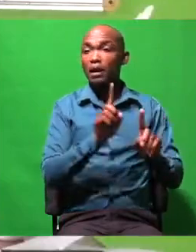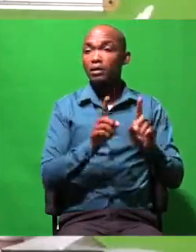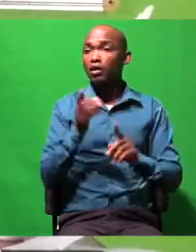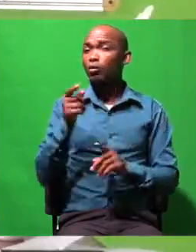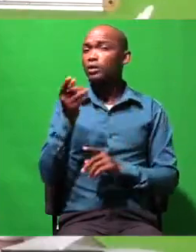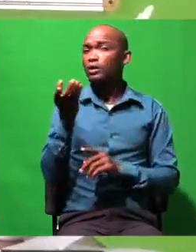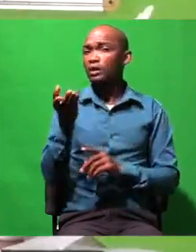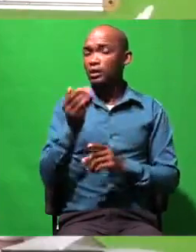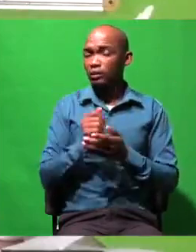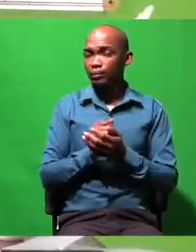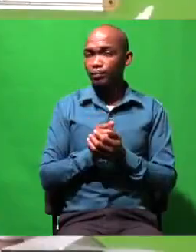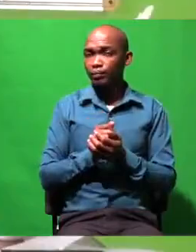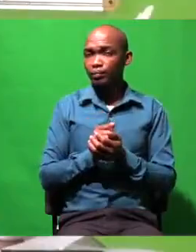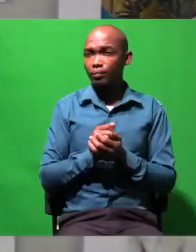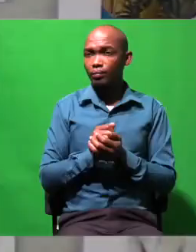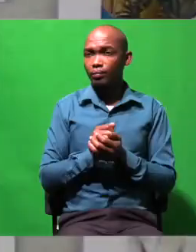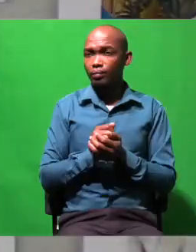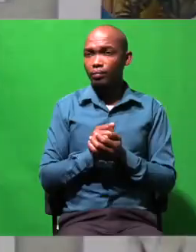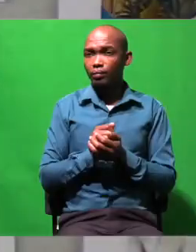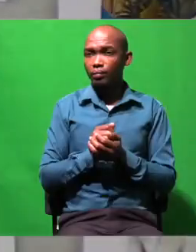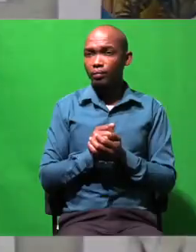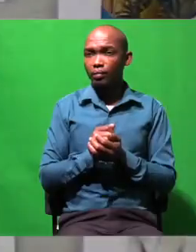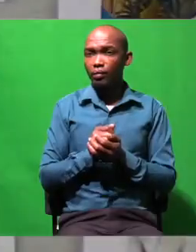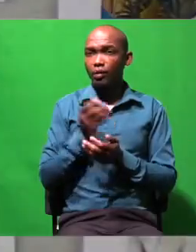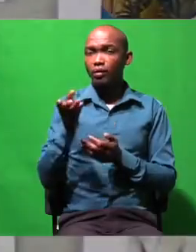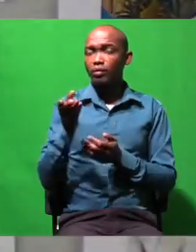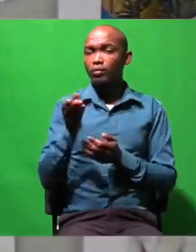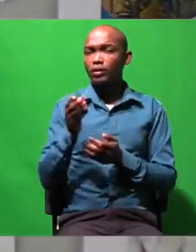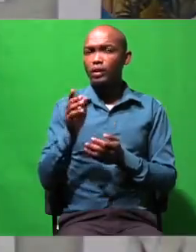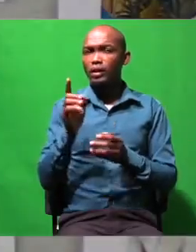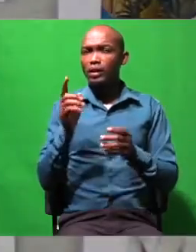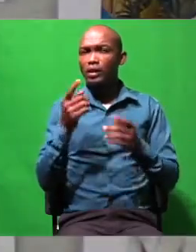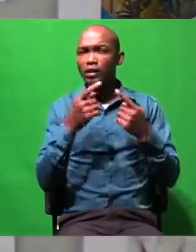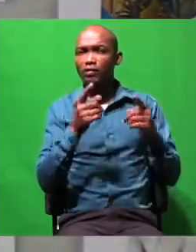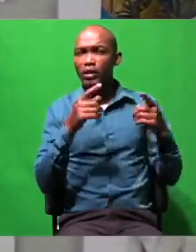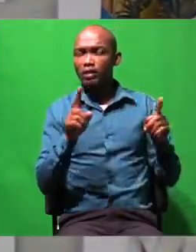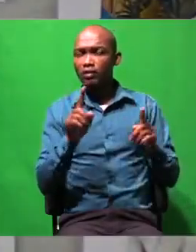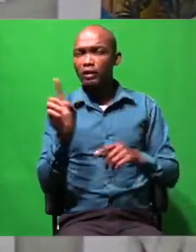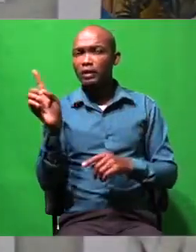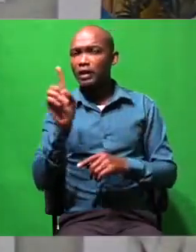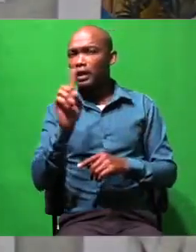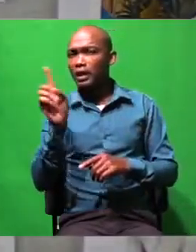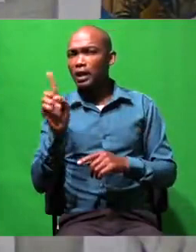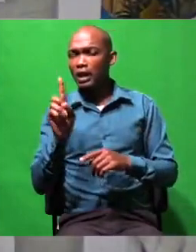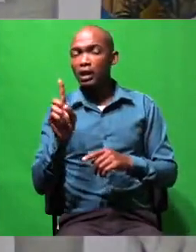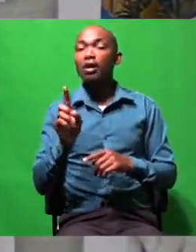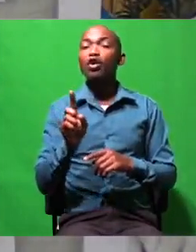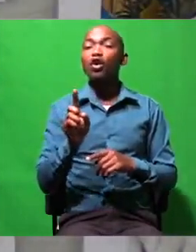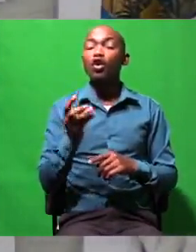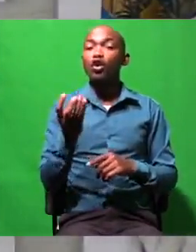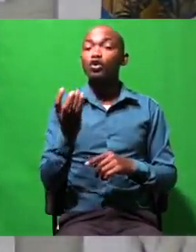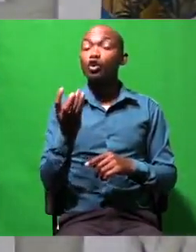What is reddish color represent? Tomatoes. Very good.